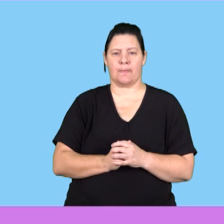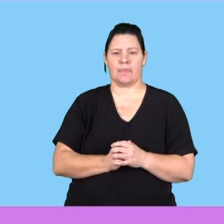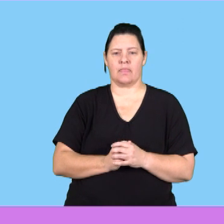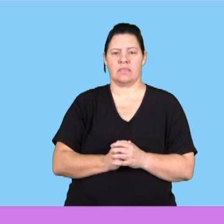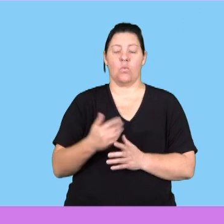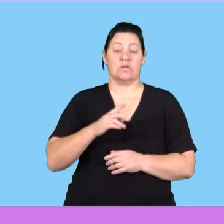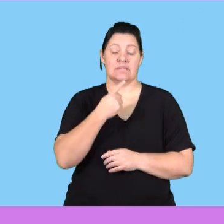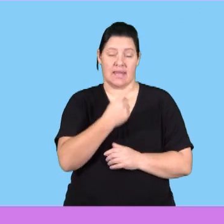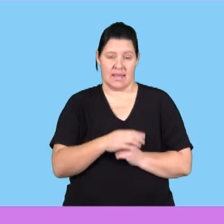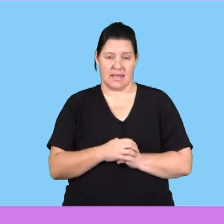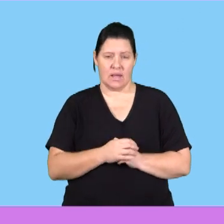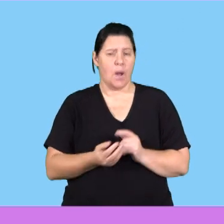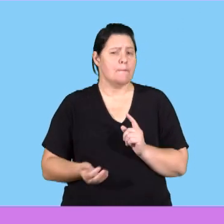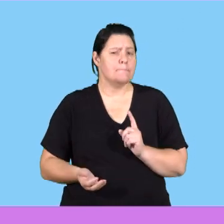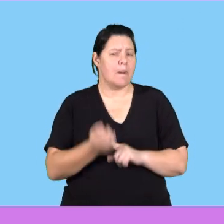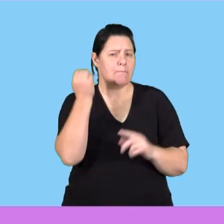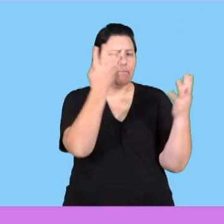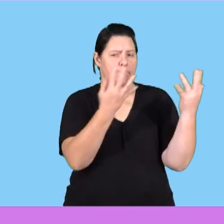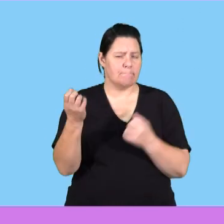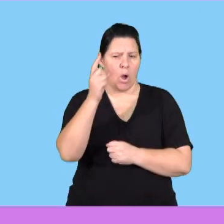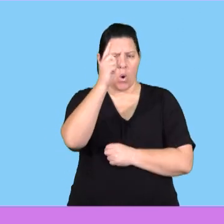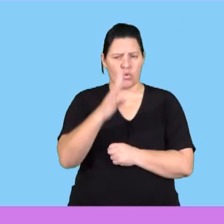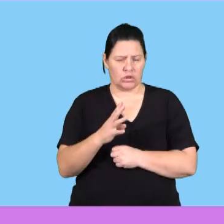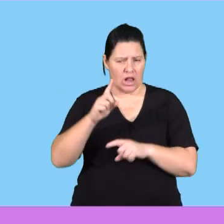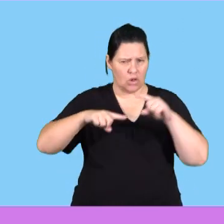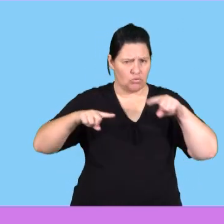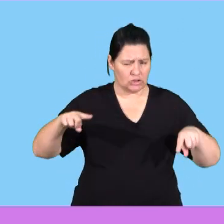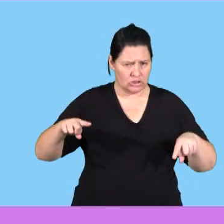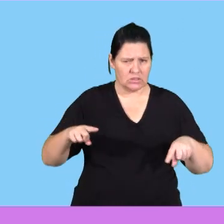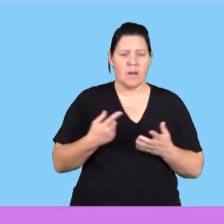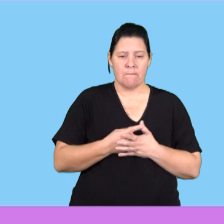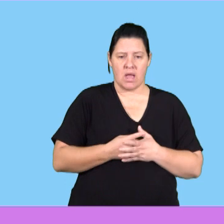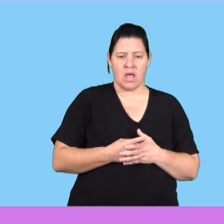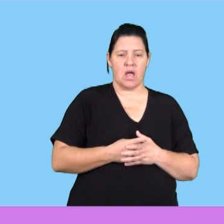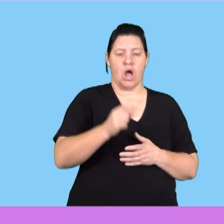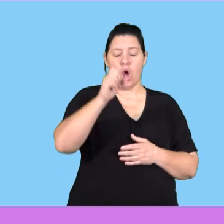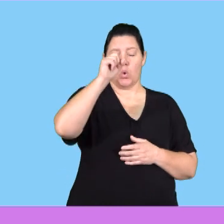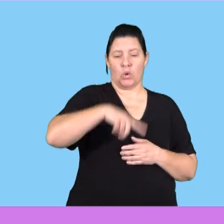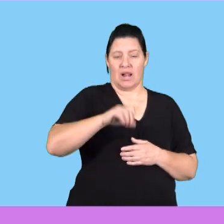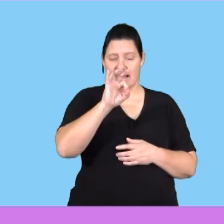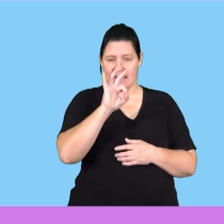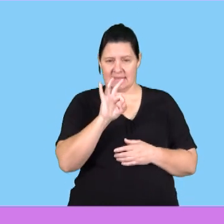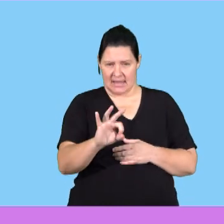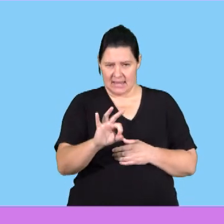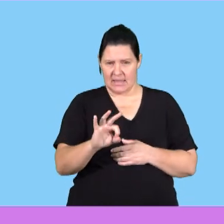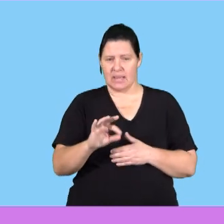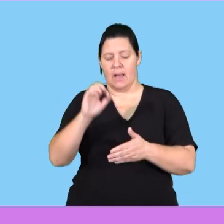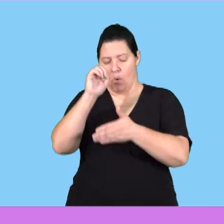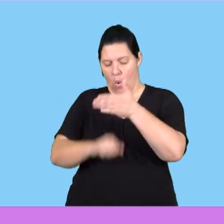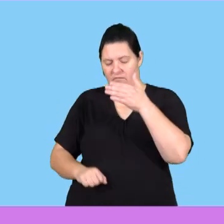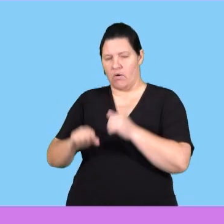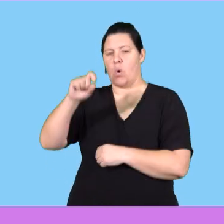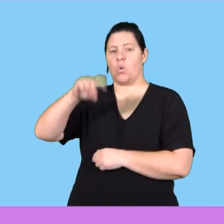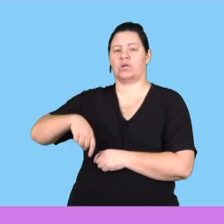interquartile range. Now we are saying, in order to calculate the interquartile range, we take quartile 3 minus our